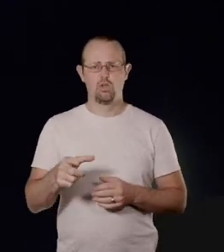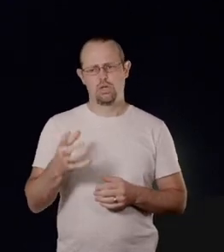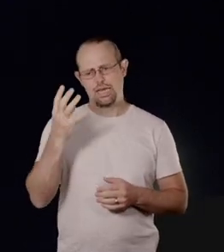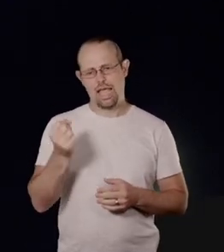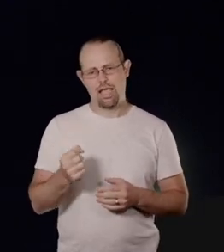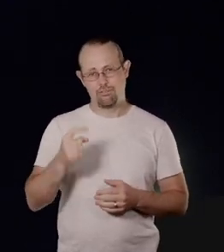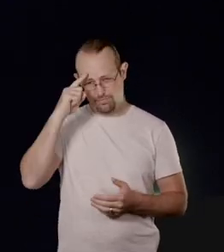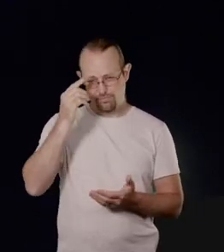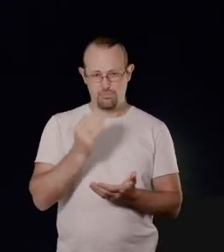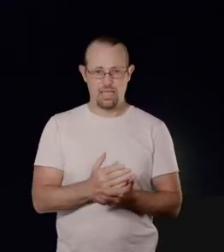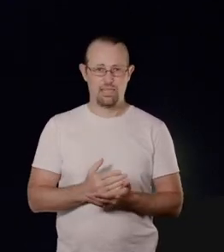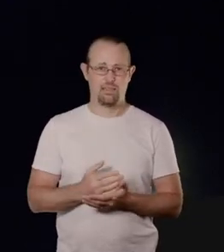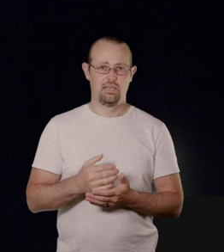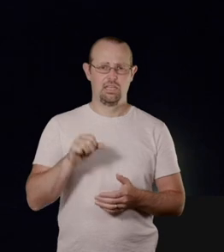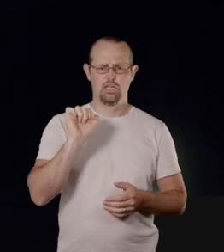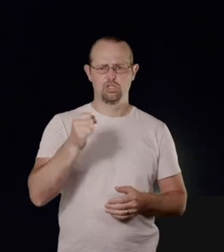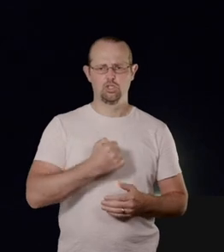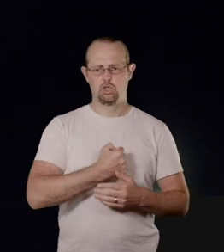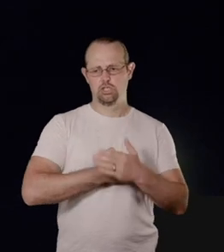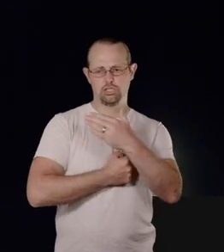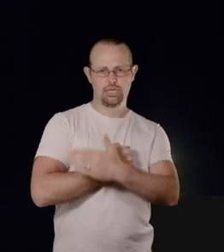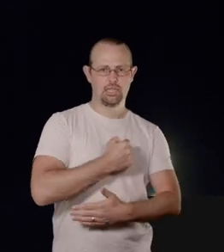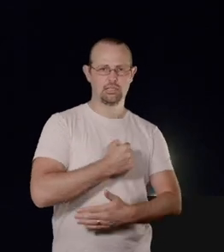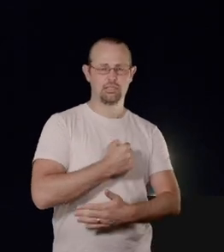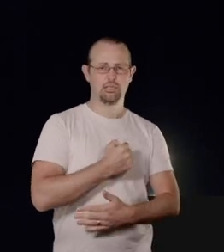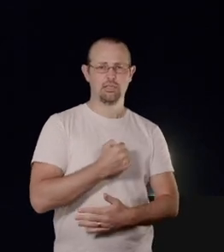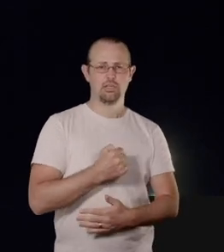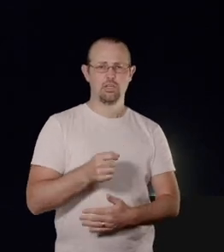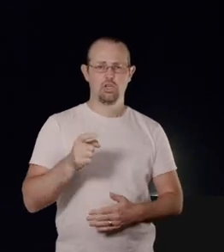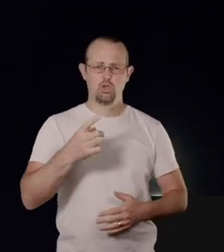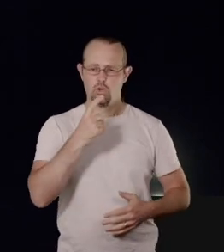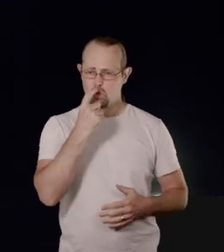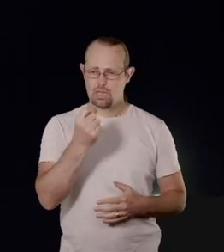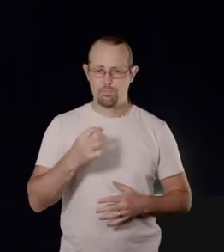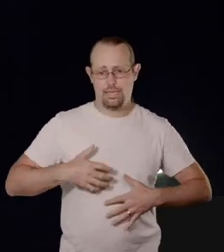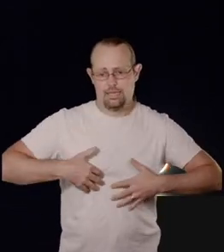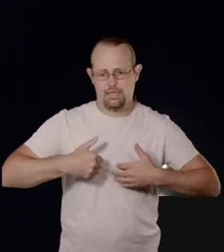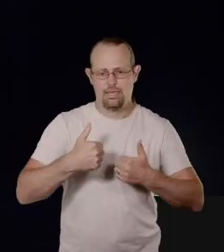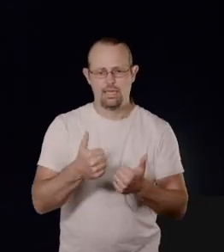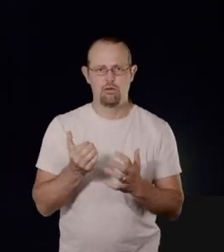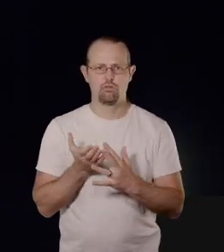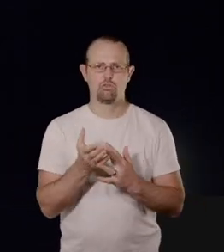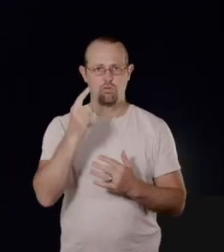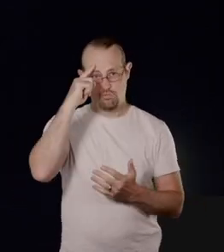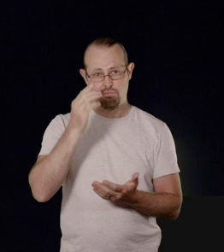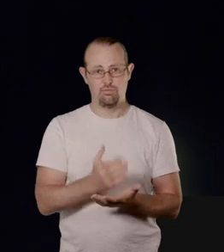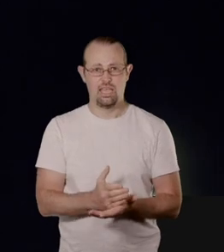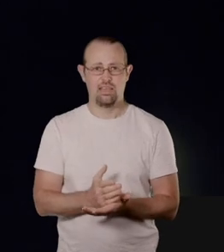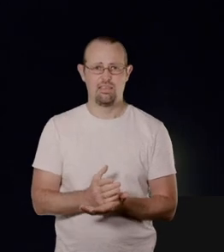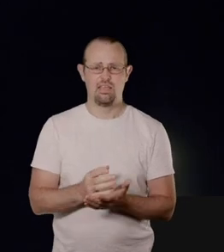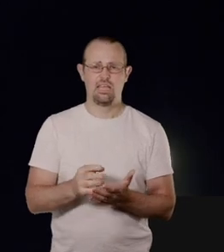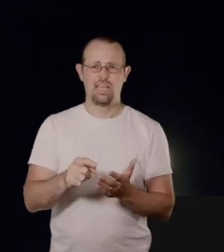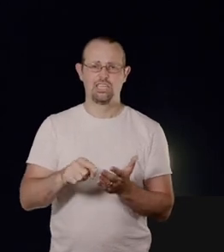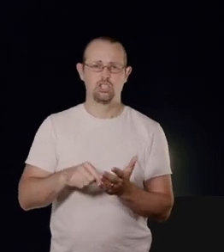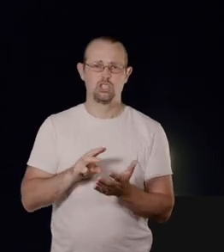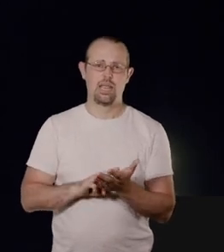shield. Ephesians 6:16 tells us that. You can be healed by faith. James 5 verse 15